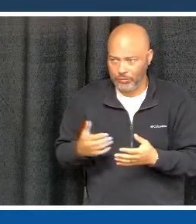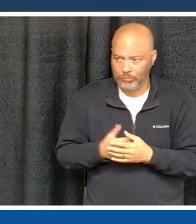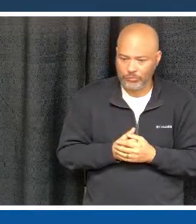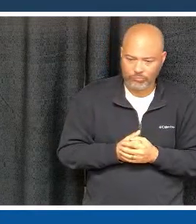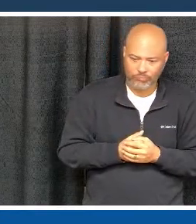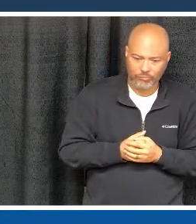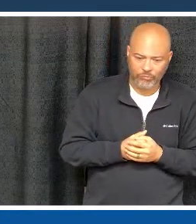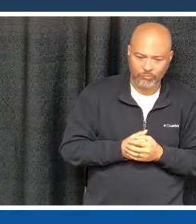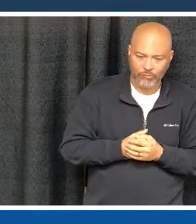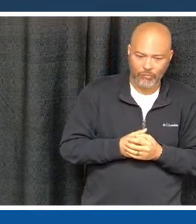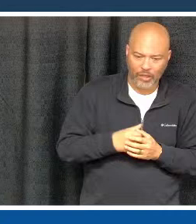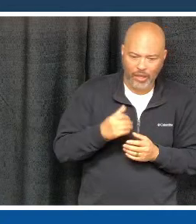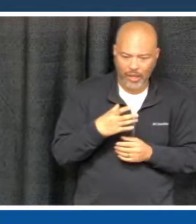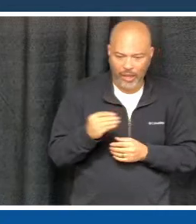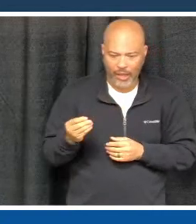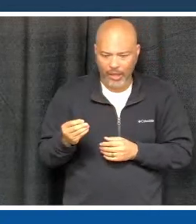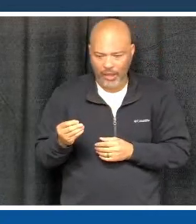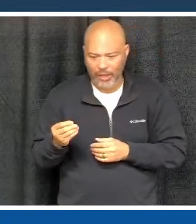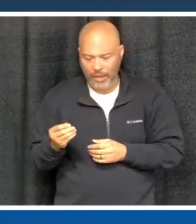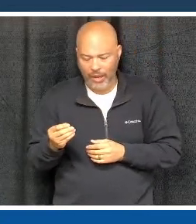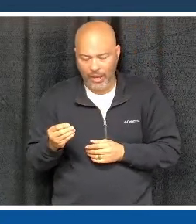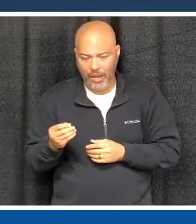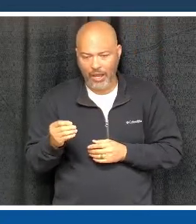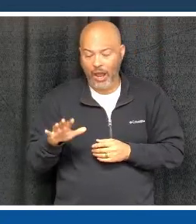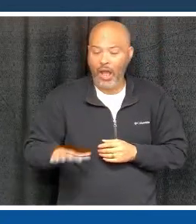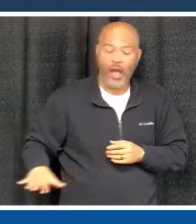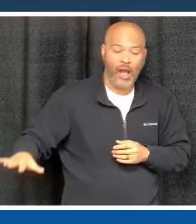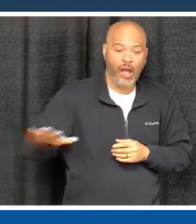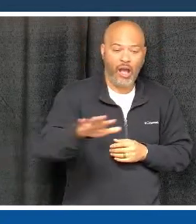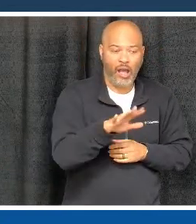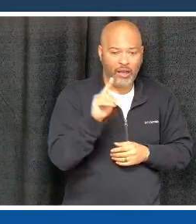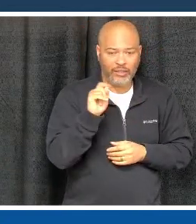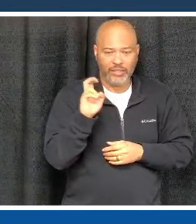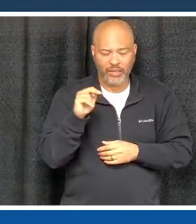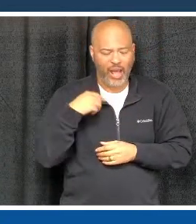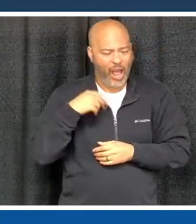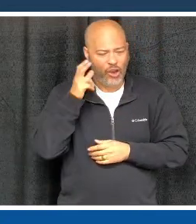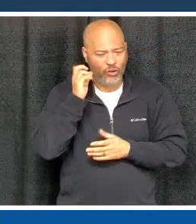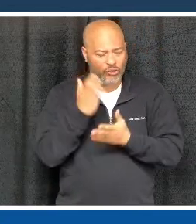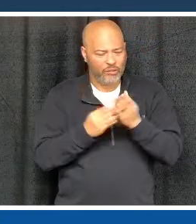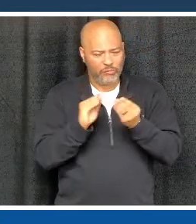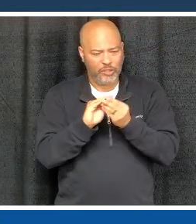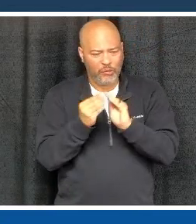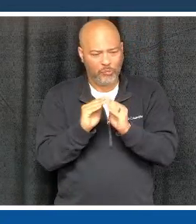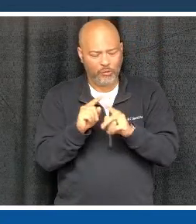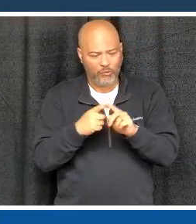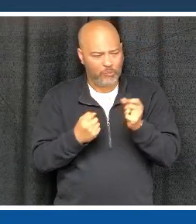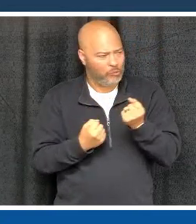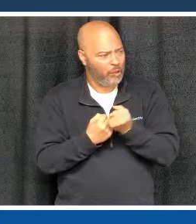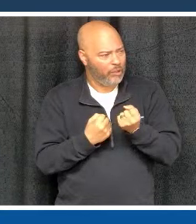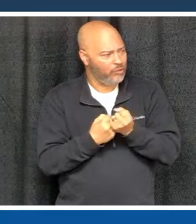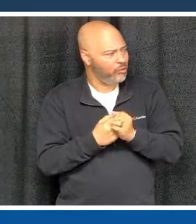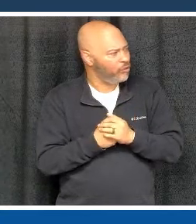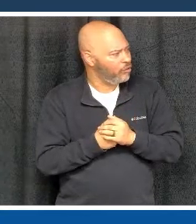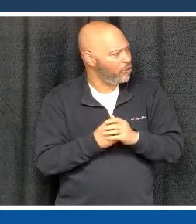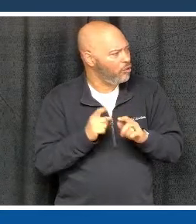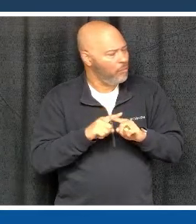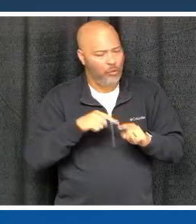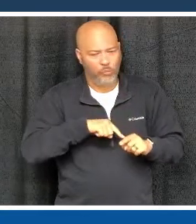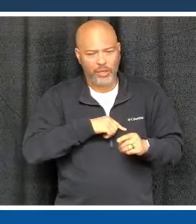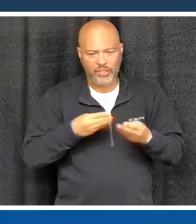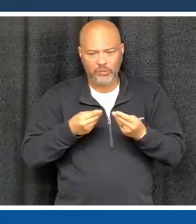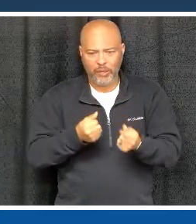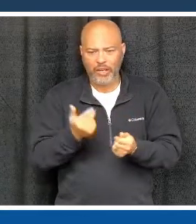And across the state of Tennessee, you know, I heard some statistics from the sponsor, but we spend